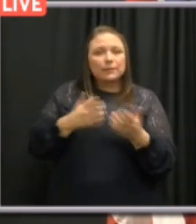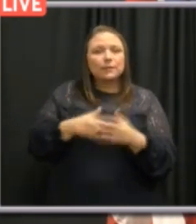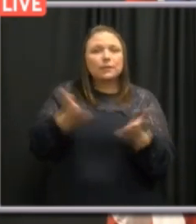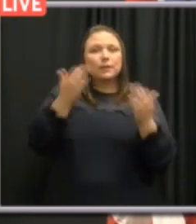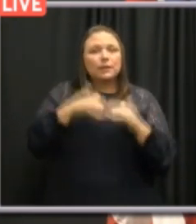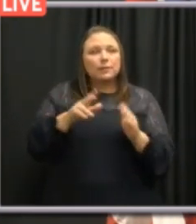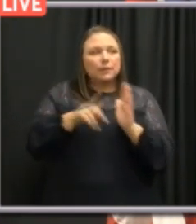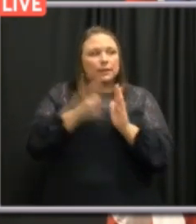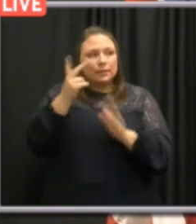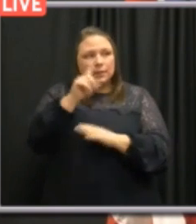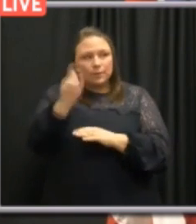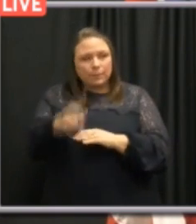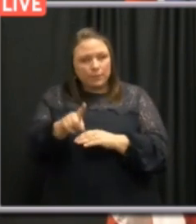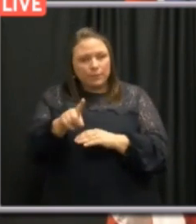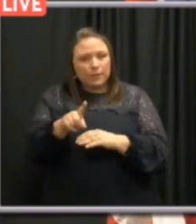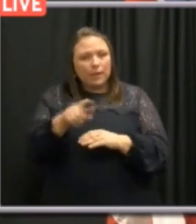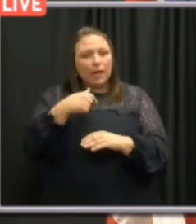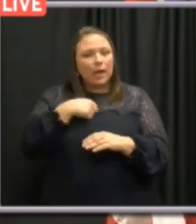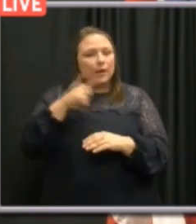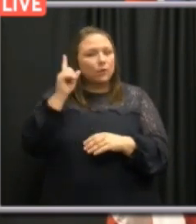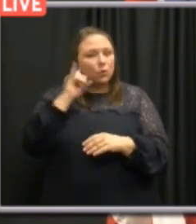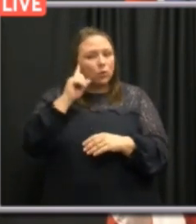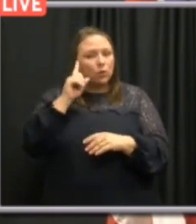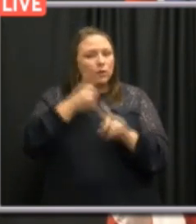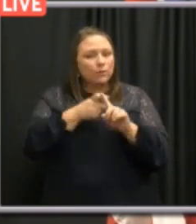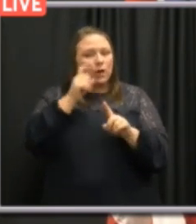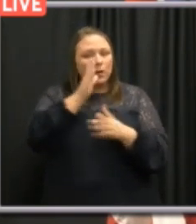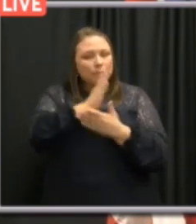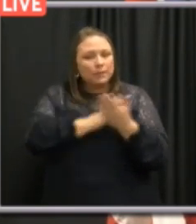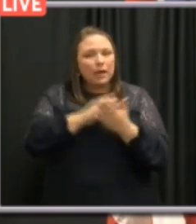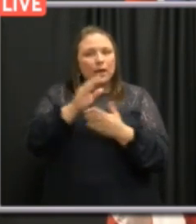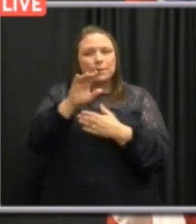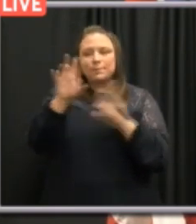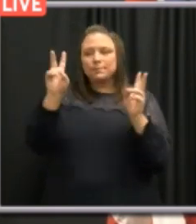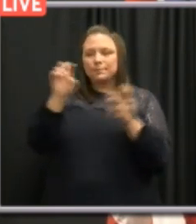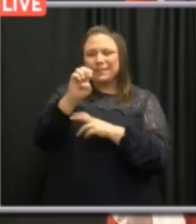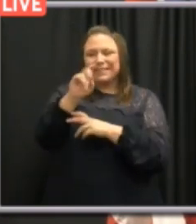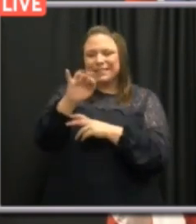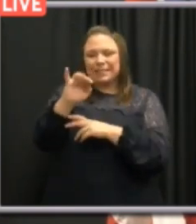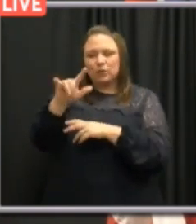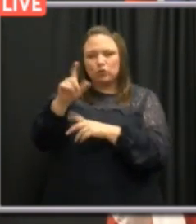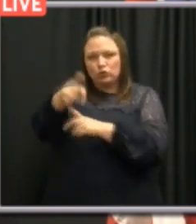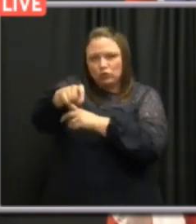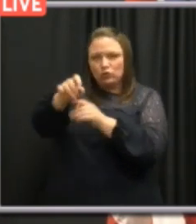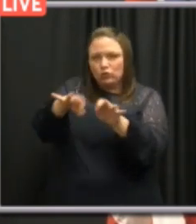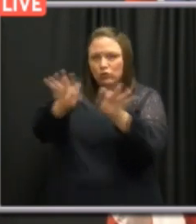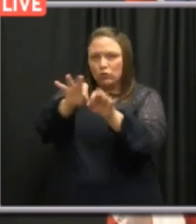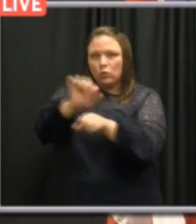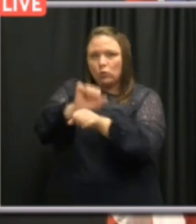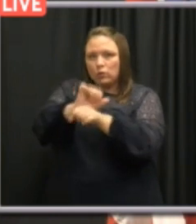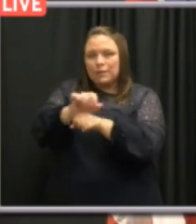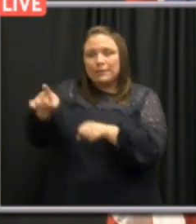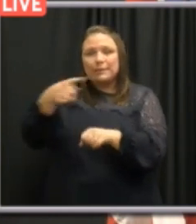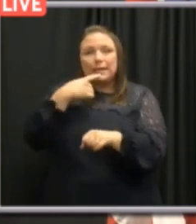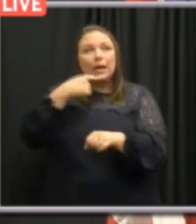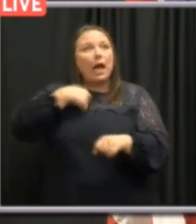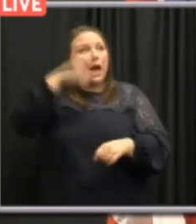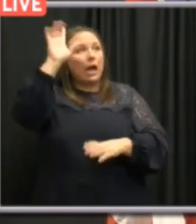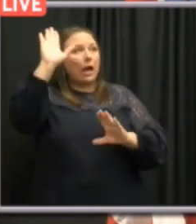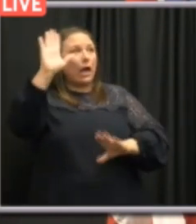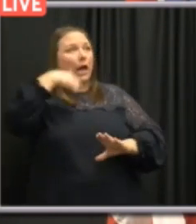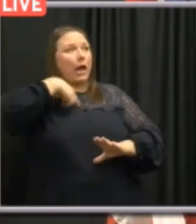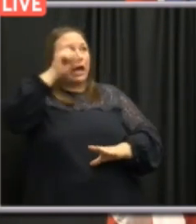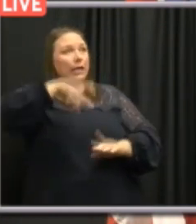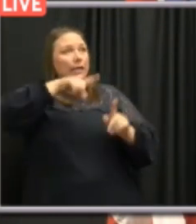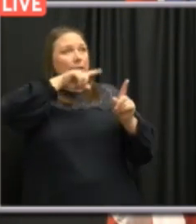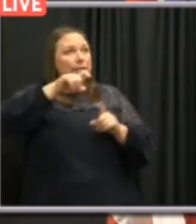second question is, I've heard from some essential workers who are saying that they need to be tested and go